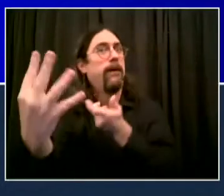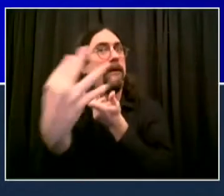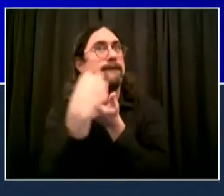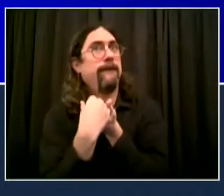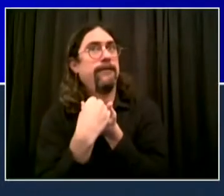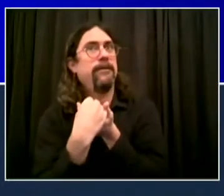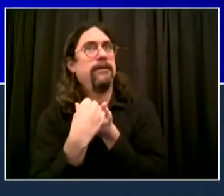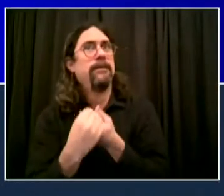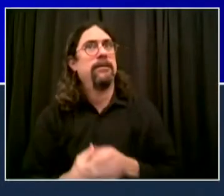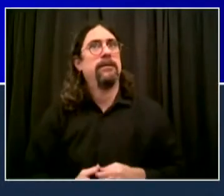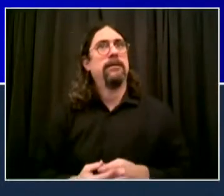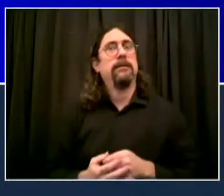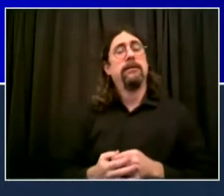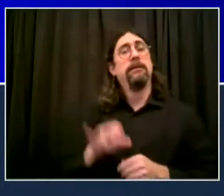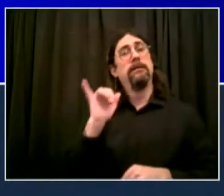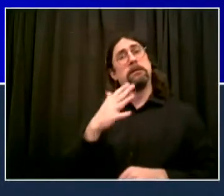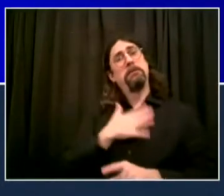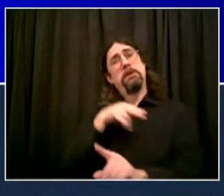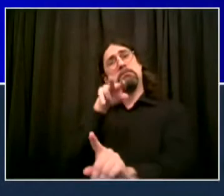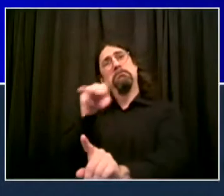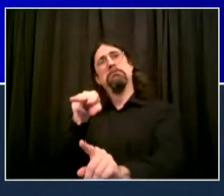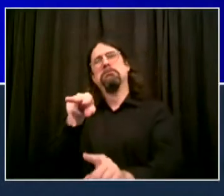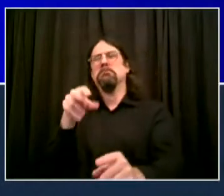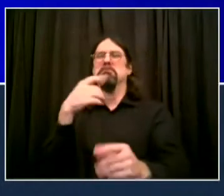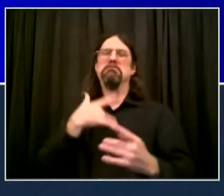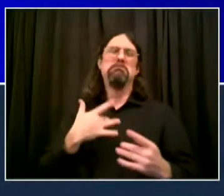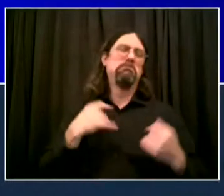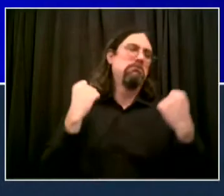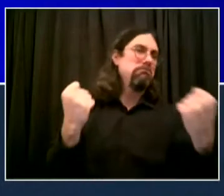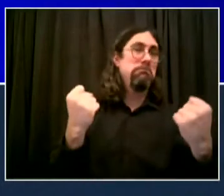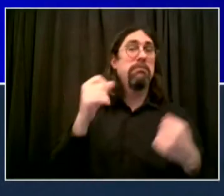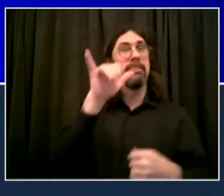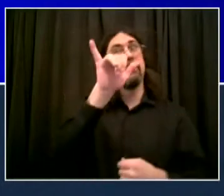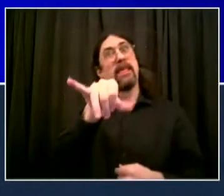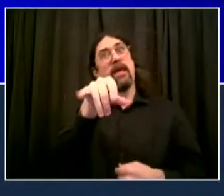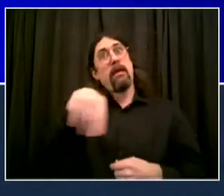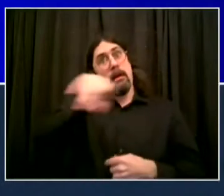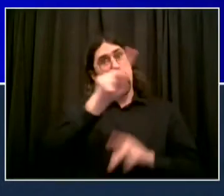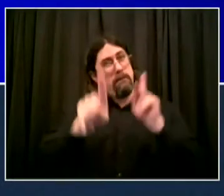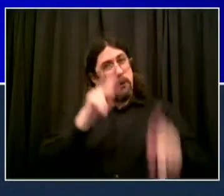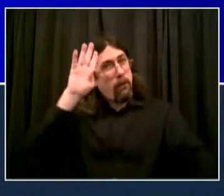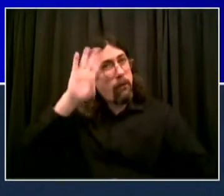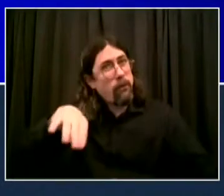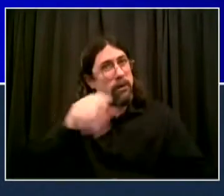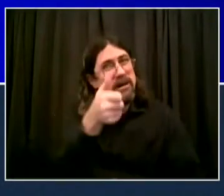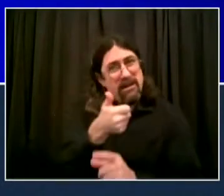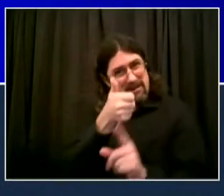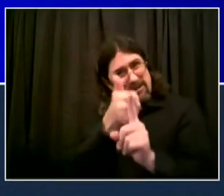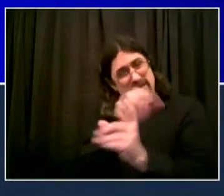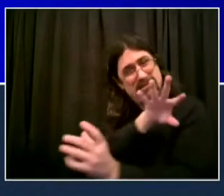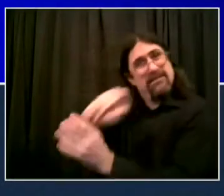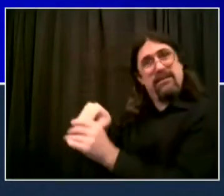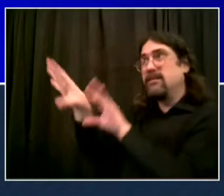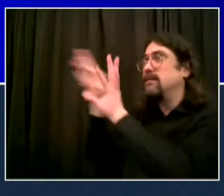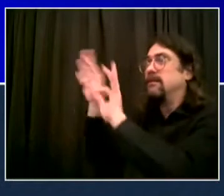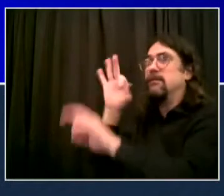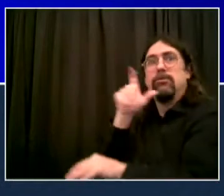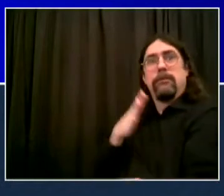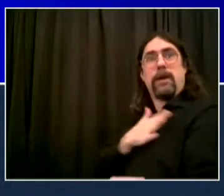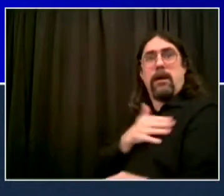improve accountability. It's going to give folks a sense of real buy-in. I think it's going to help us improve the work on the ground and deepen